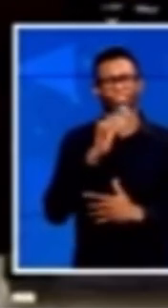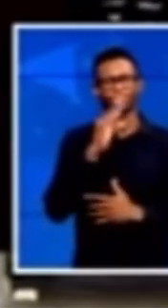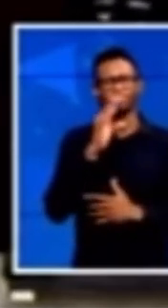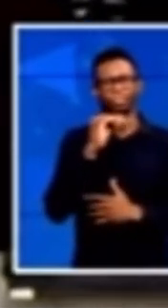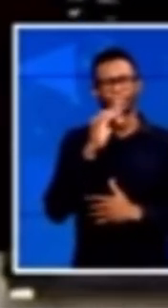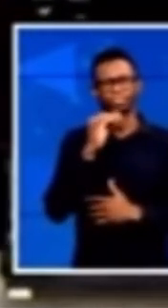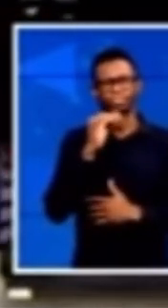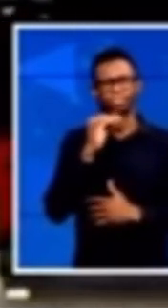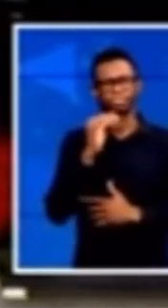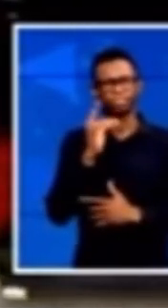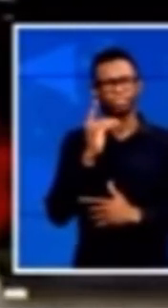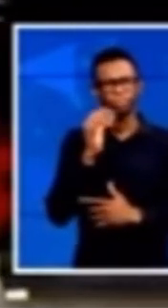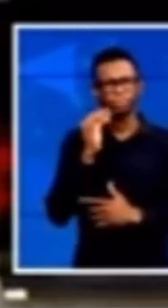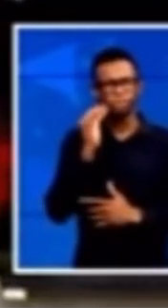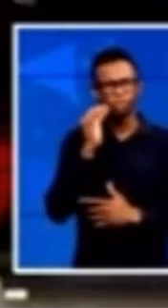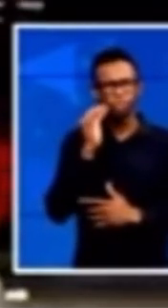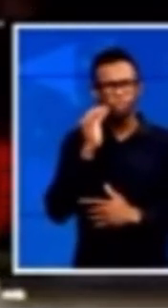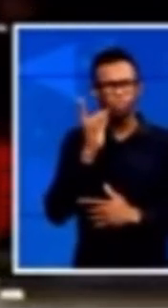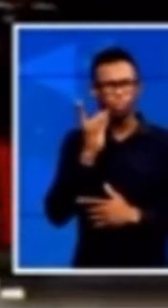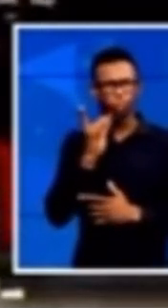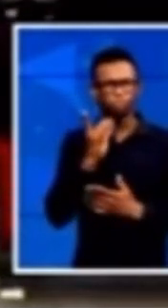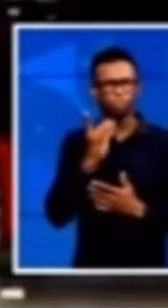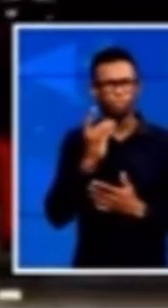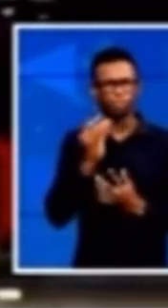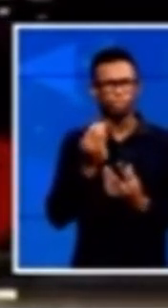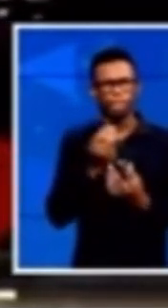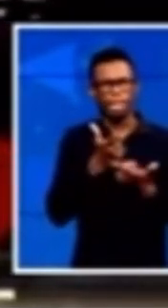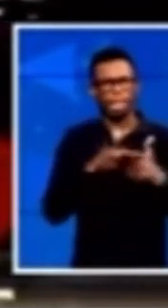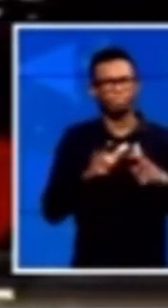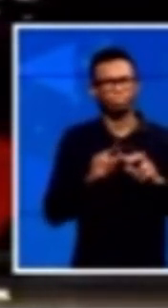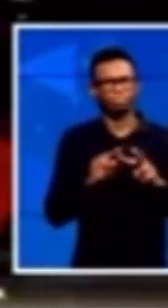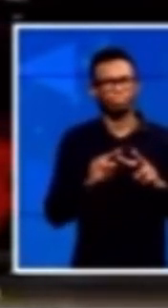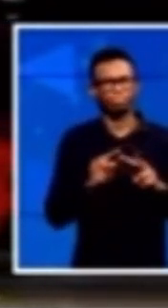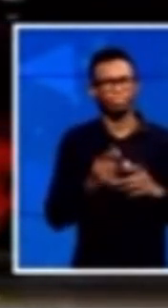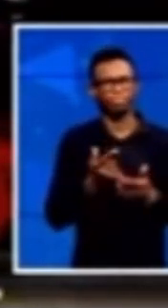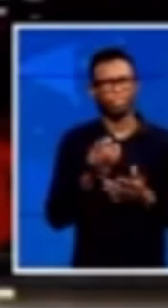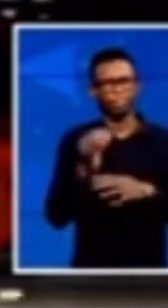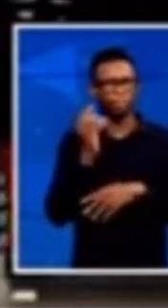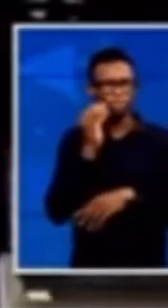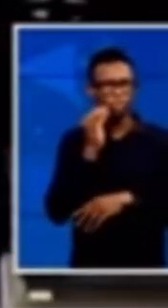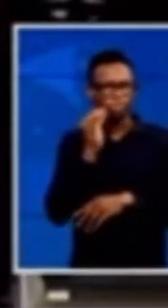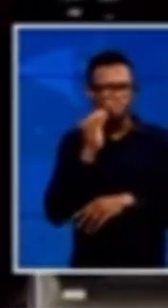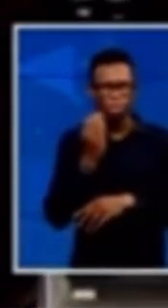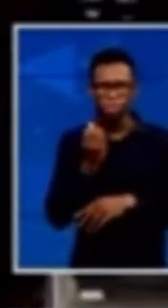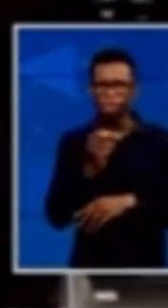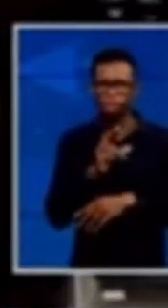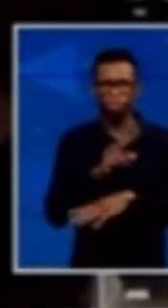good president. He has a firm character as well as bright ideas which can certainly revolutionize Africa.